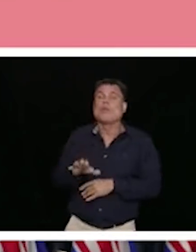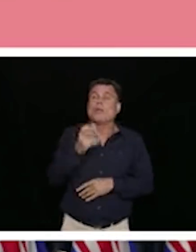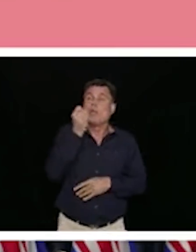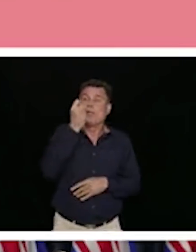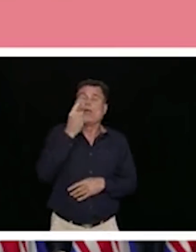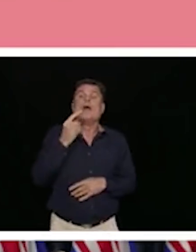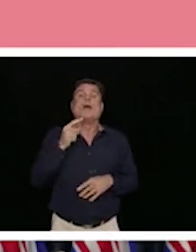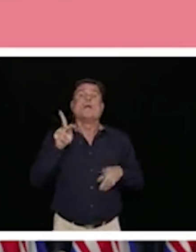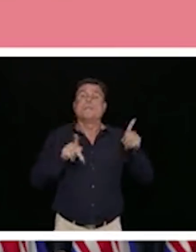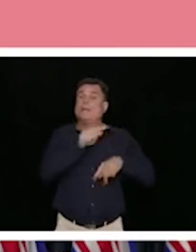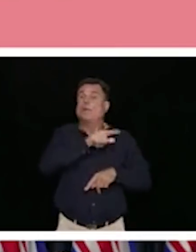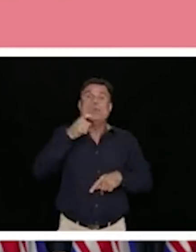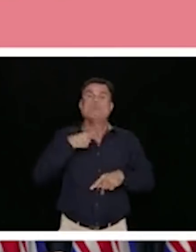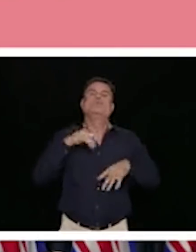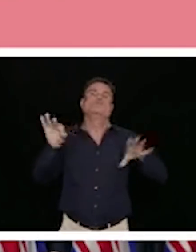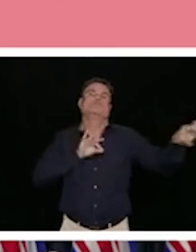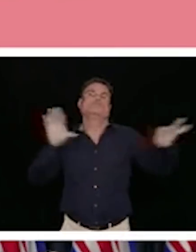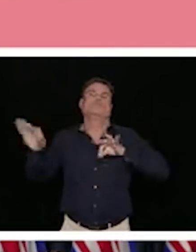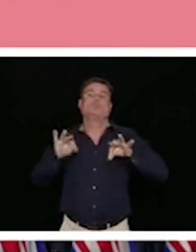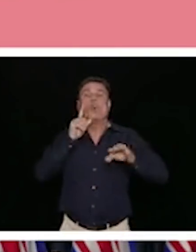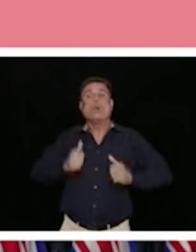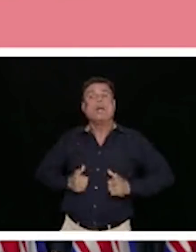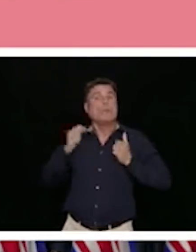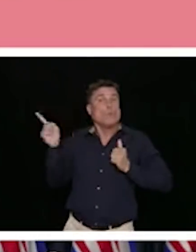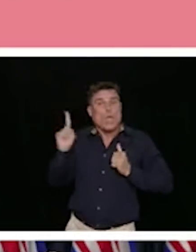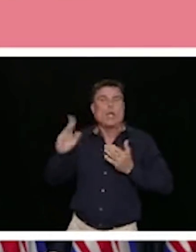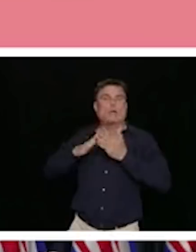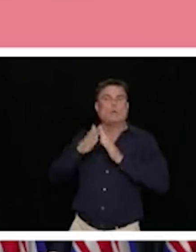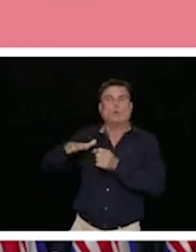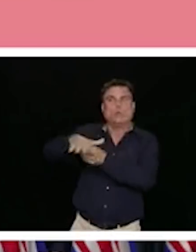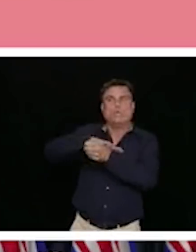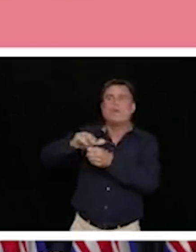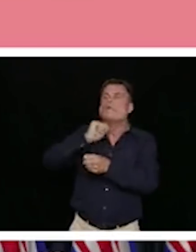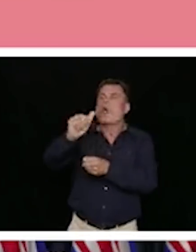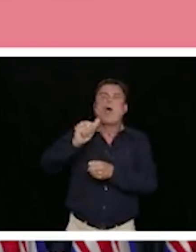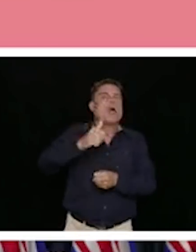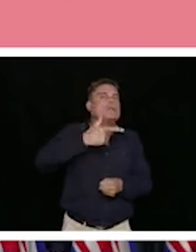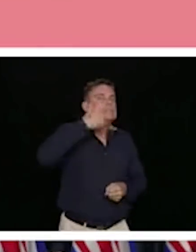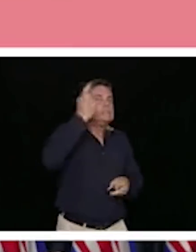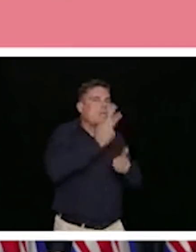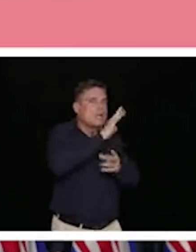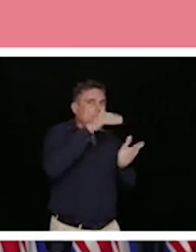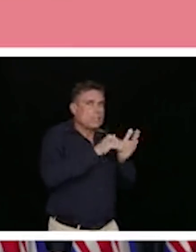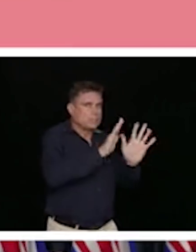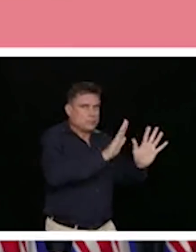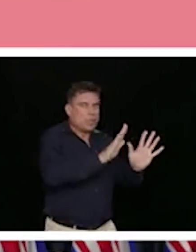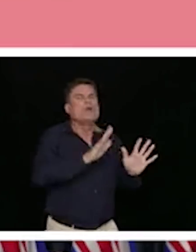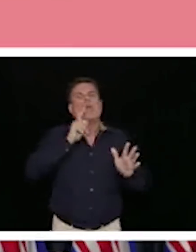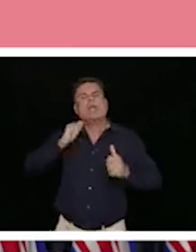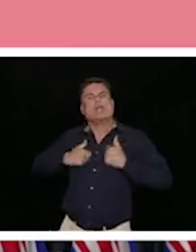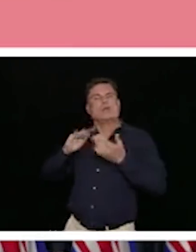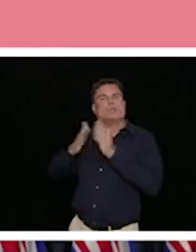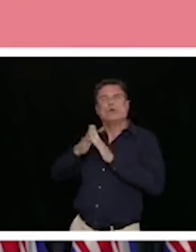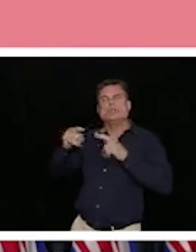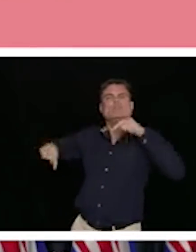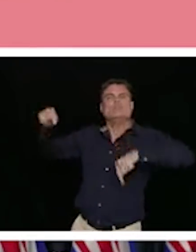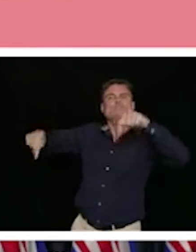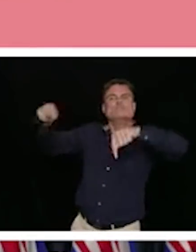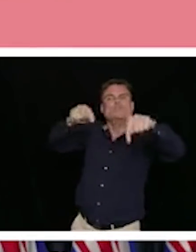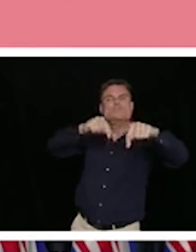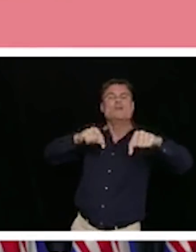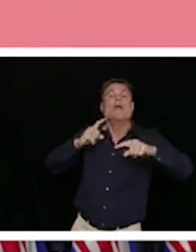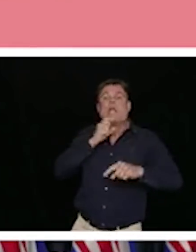the impact that this virus has had in our community. The important part of the report shows that